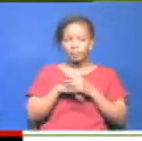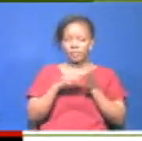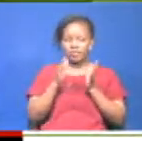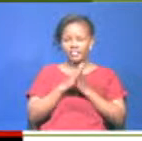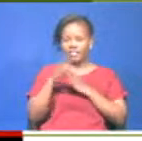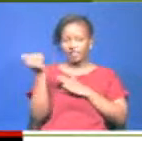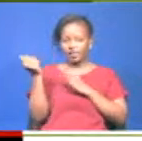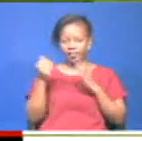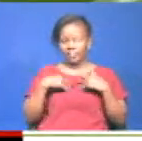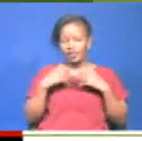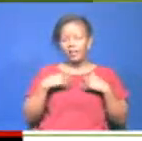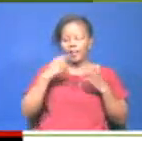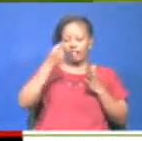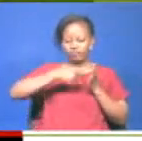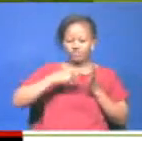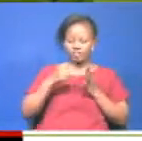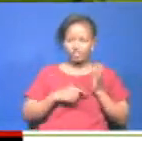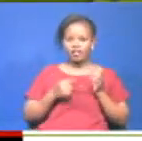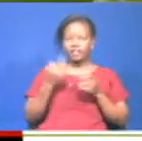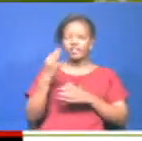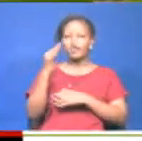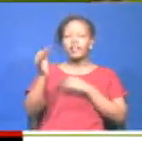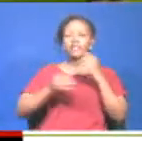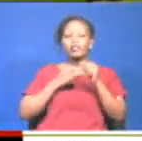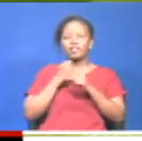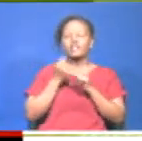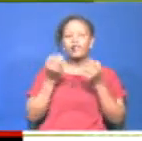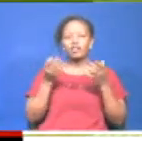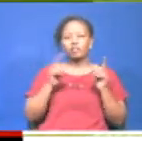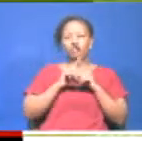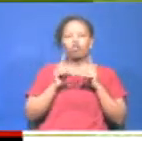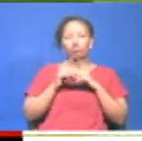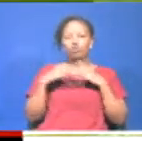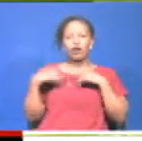signed the 3-year contract at Old Trafford. He is United's second signing under